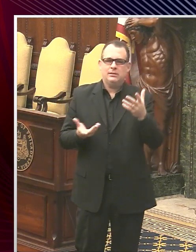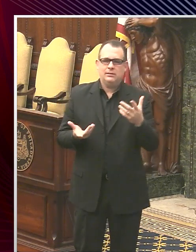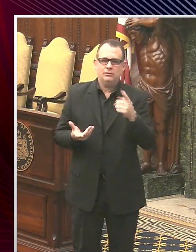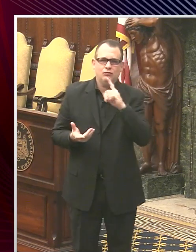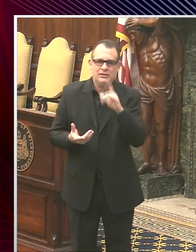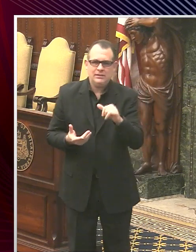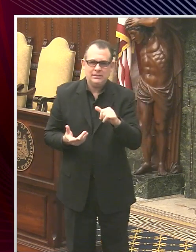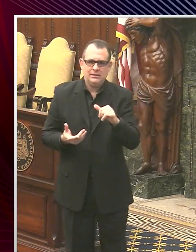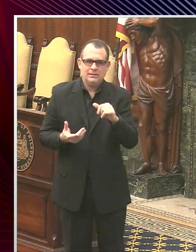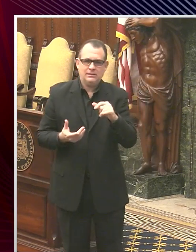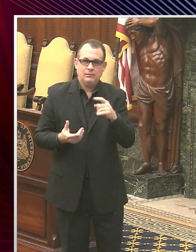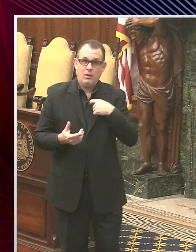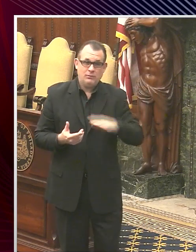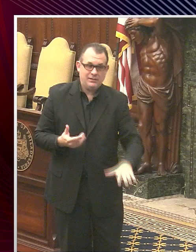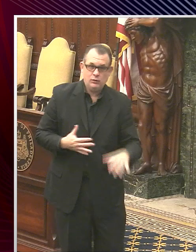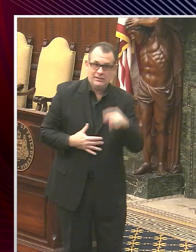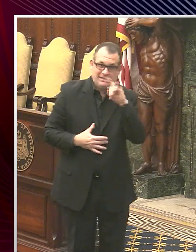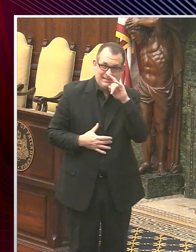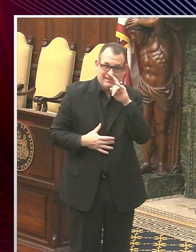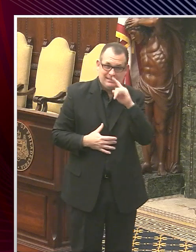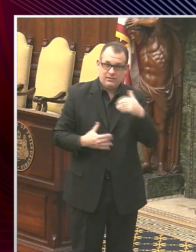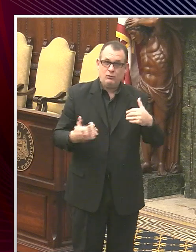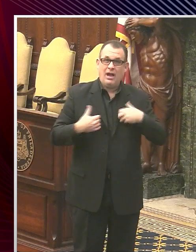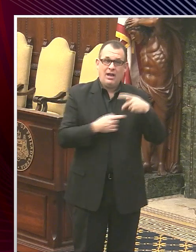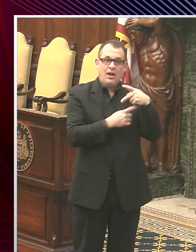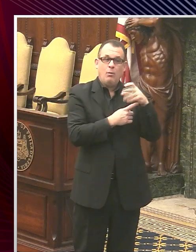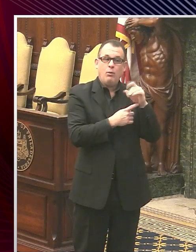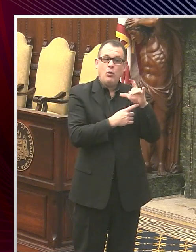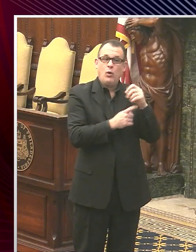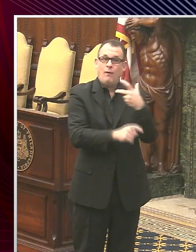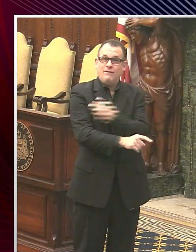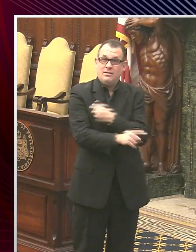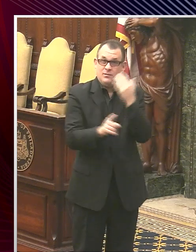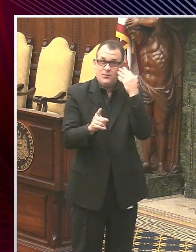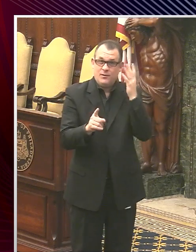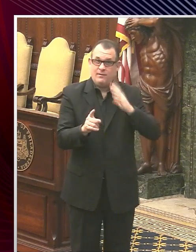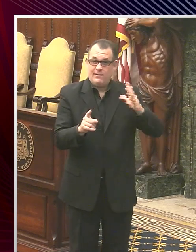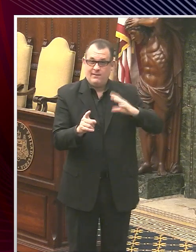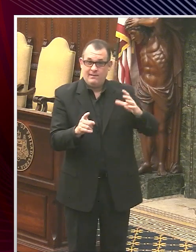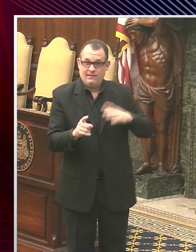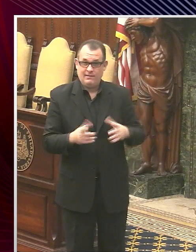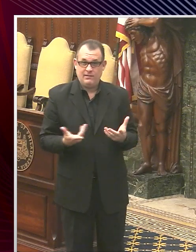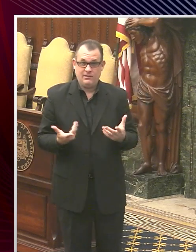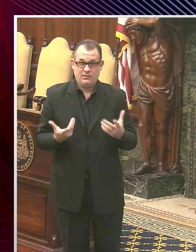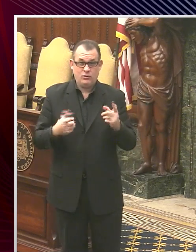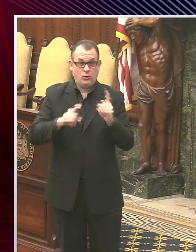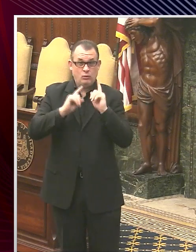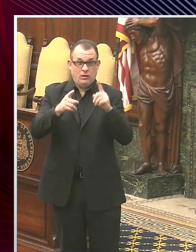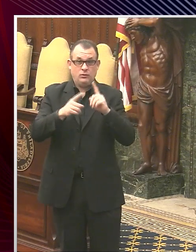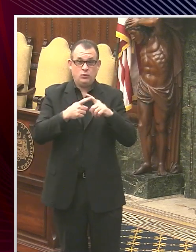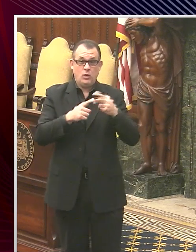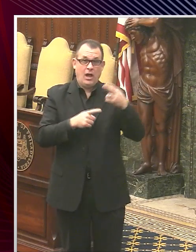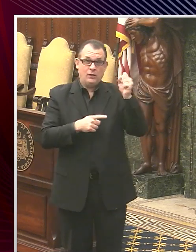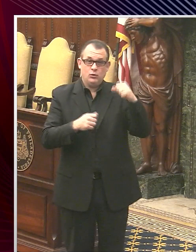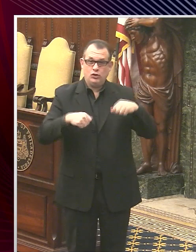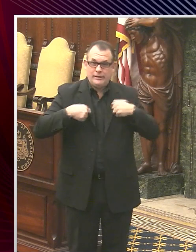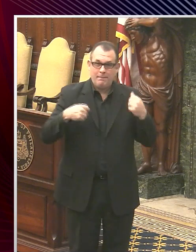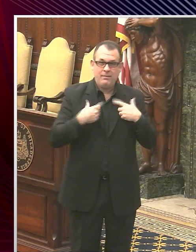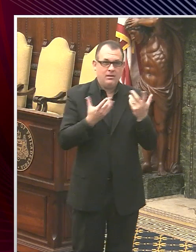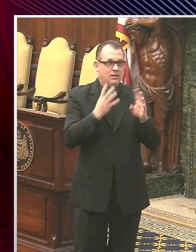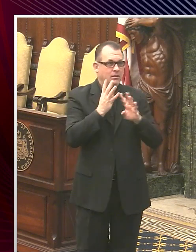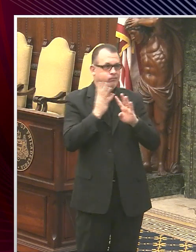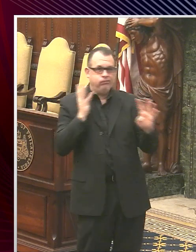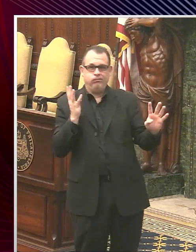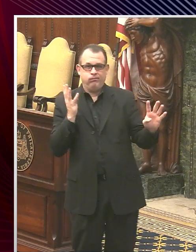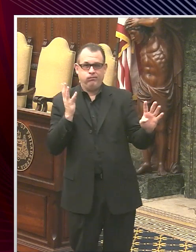when I was a kid, we had a polio vaccine. We all got the Sabin vaccine. We went to high school gym. Everybody just lined up. You walked in, they handed you a sugar cube,